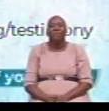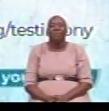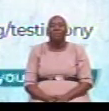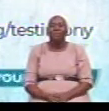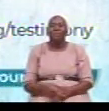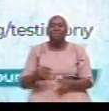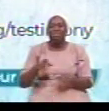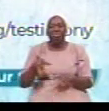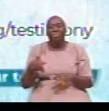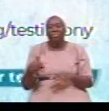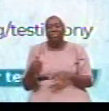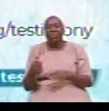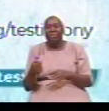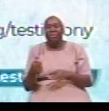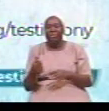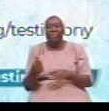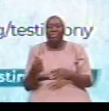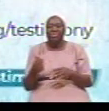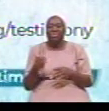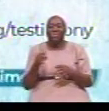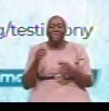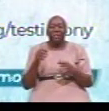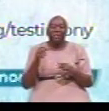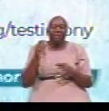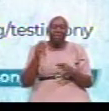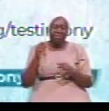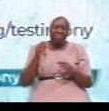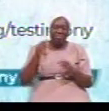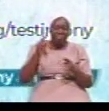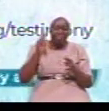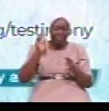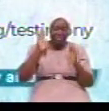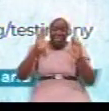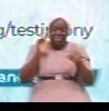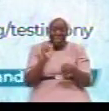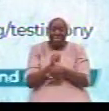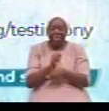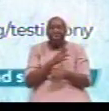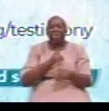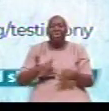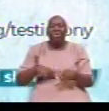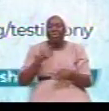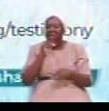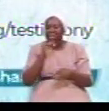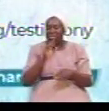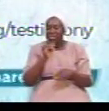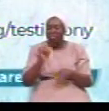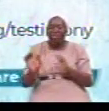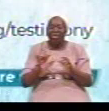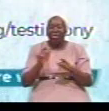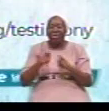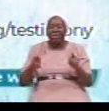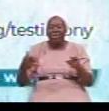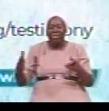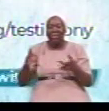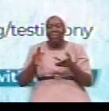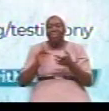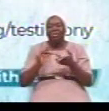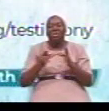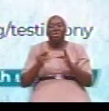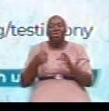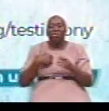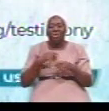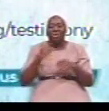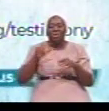While the miracles are being recorded at the Alpha location, the Lord is doing great things online as well. We have a